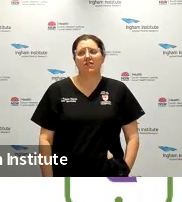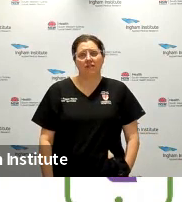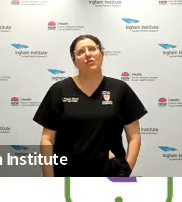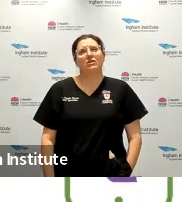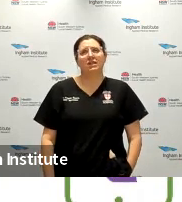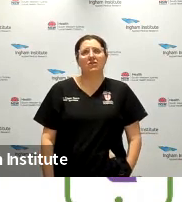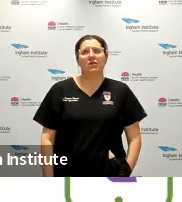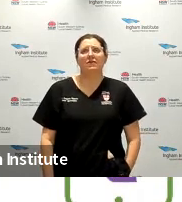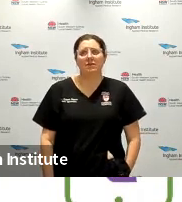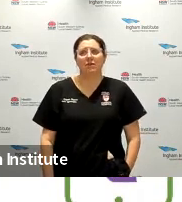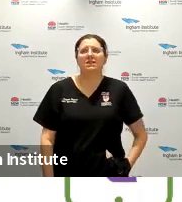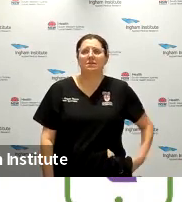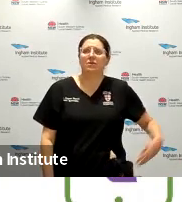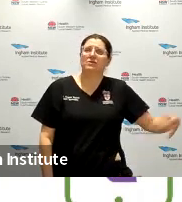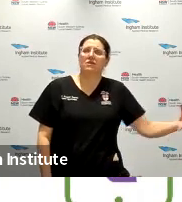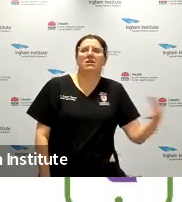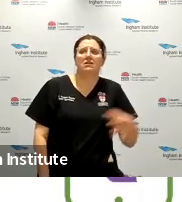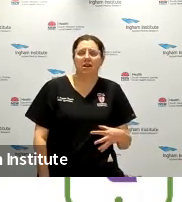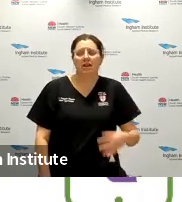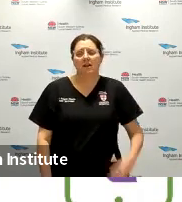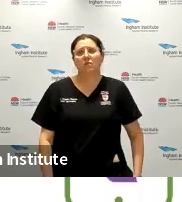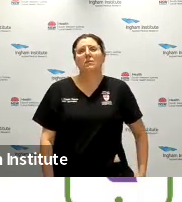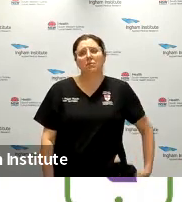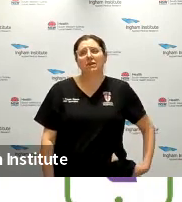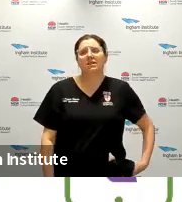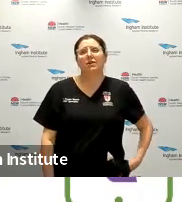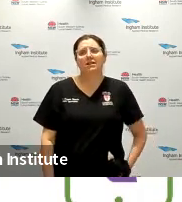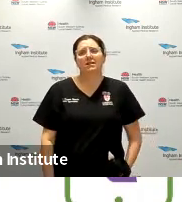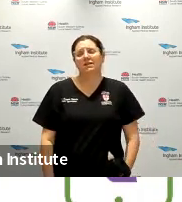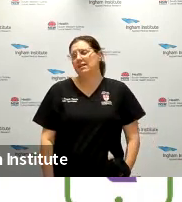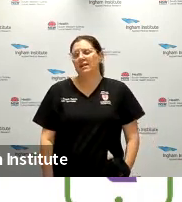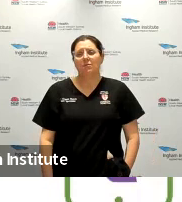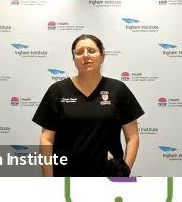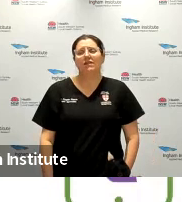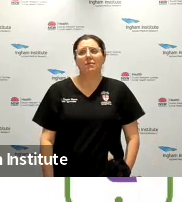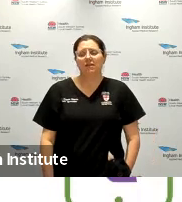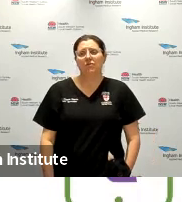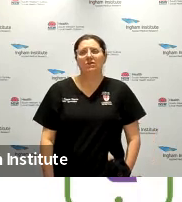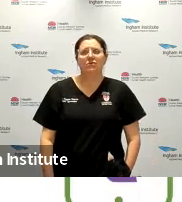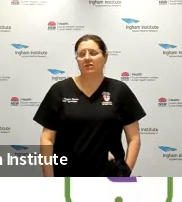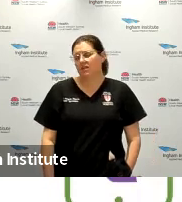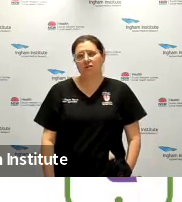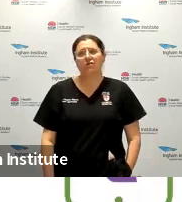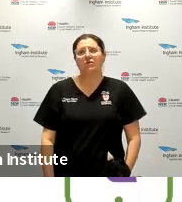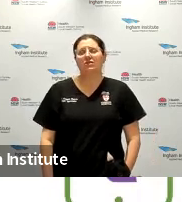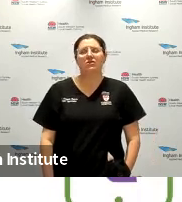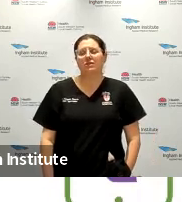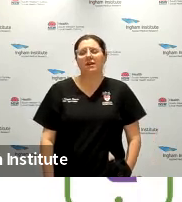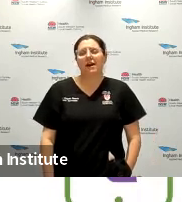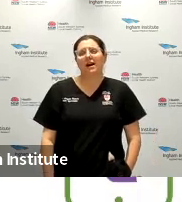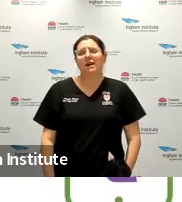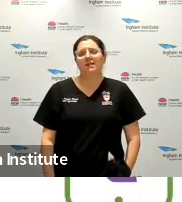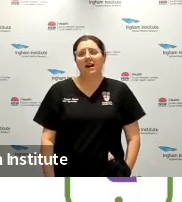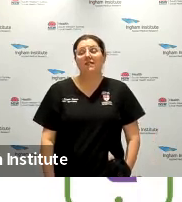generalist in that, of course, you need to look after the pregnancy, but also the things that women bring to the pregnancy, the myriad of medical disorders, psychosocial